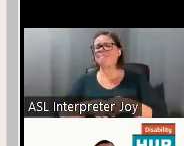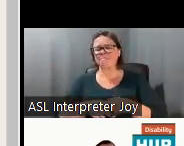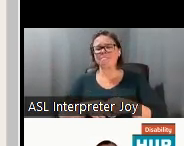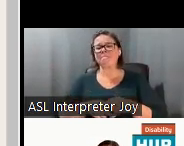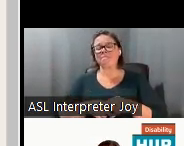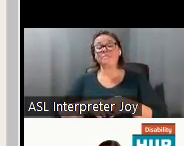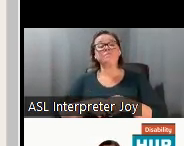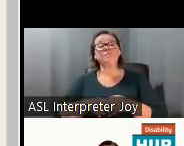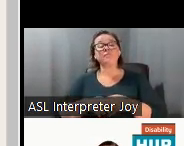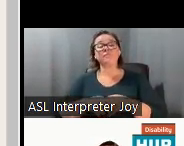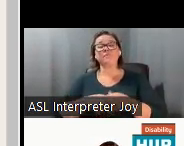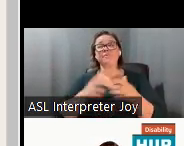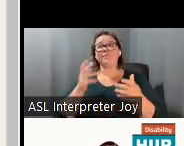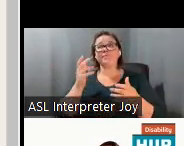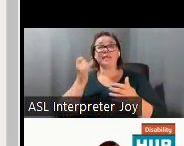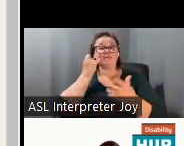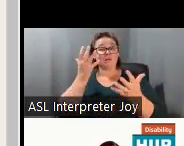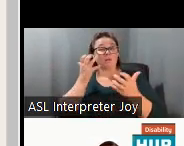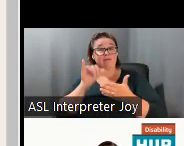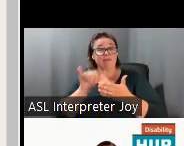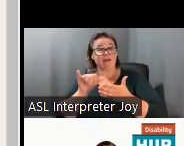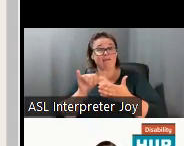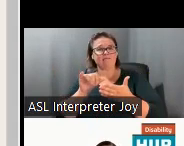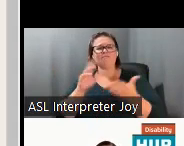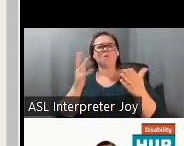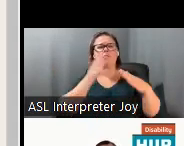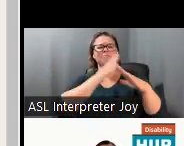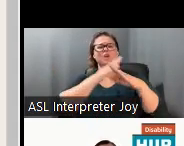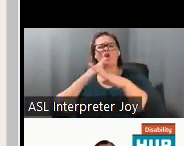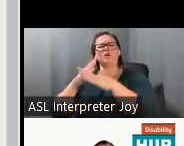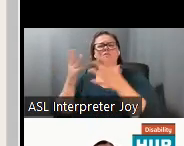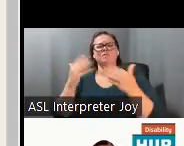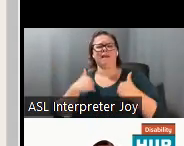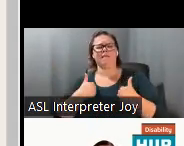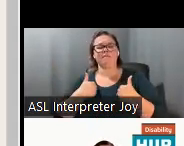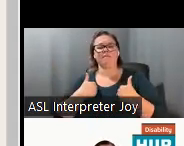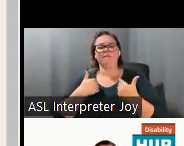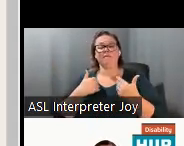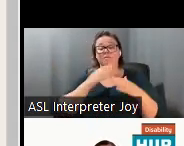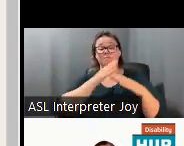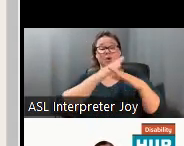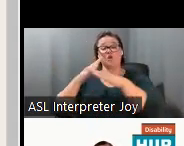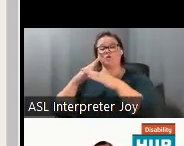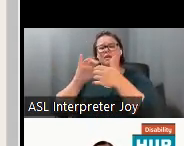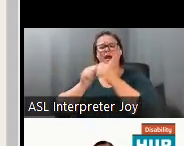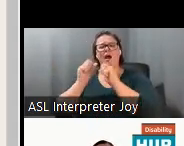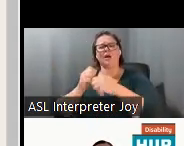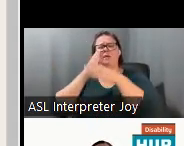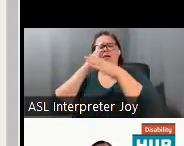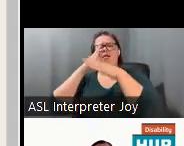are the barriers to living as independently as I want to? And how can we eliminate or reduce those